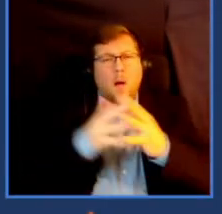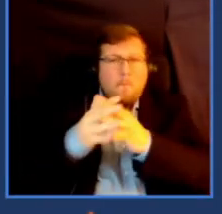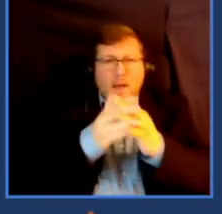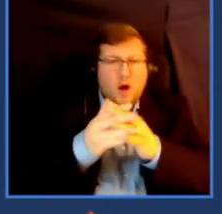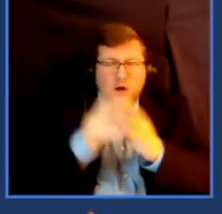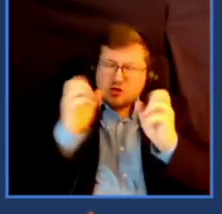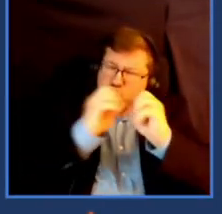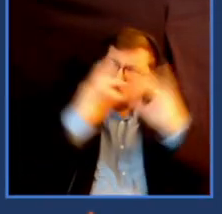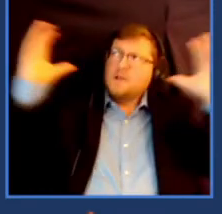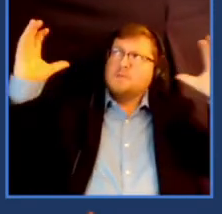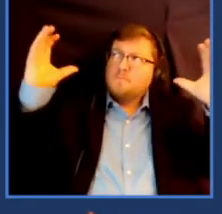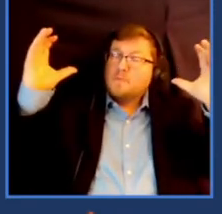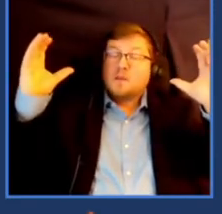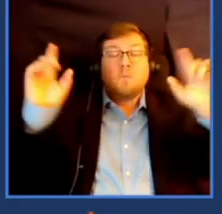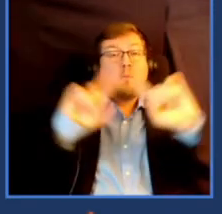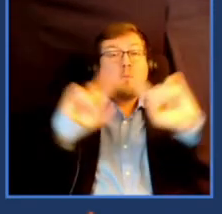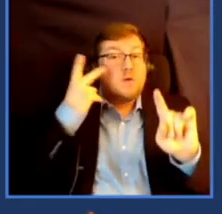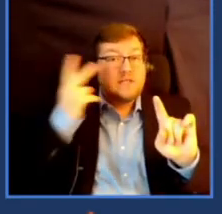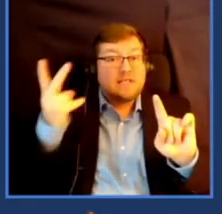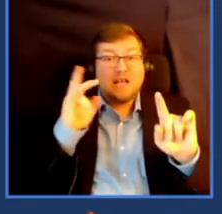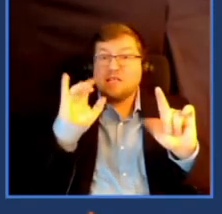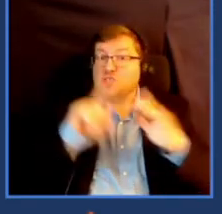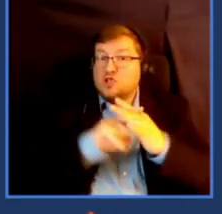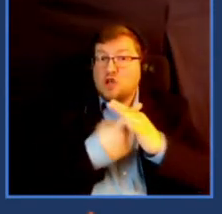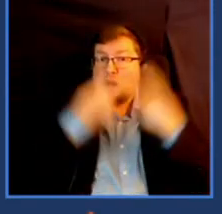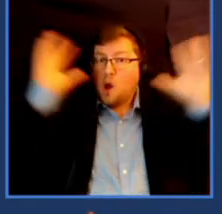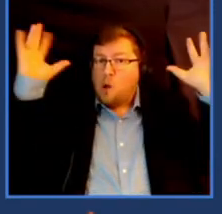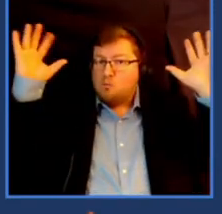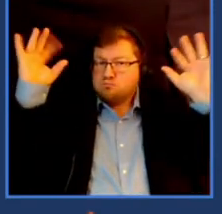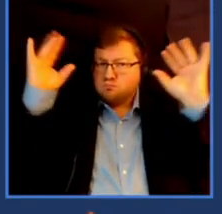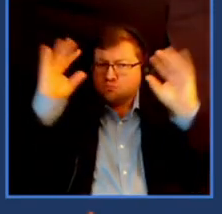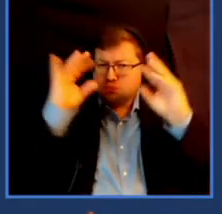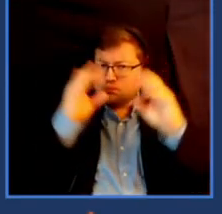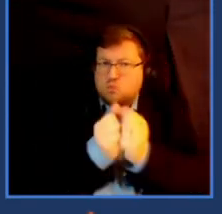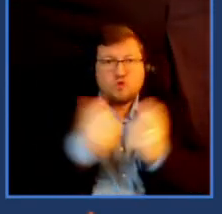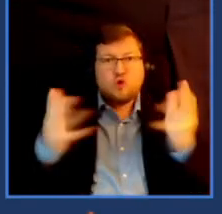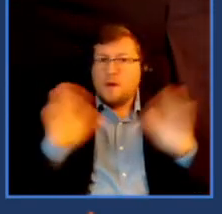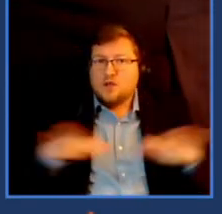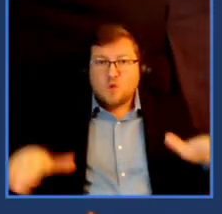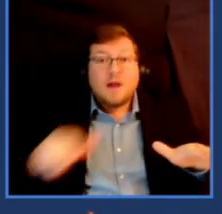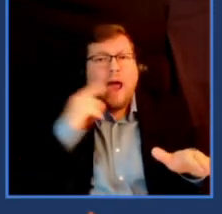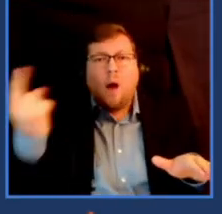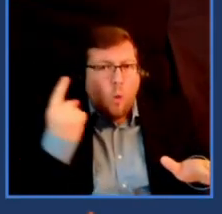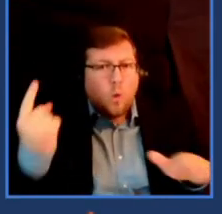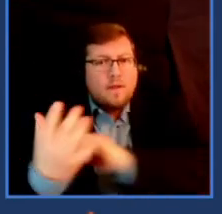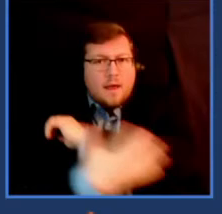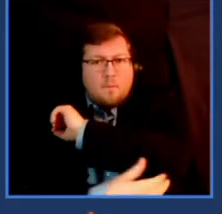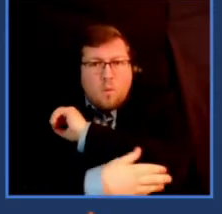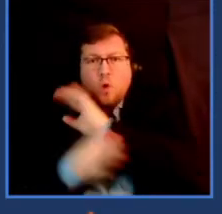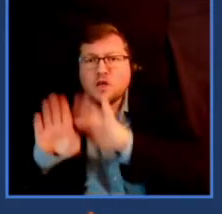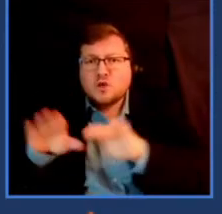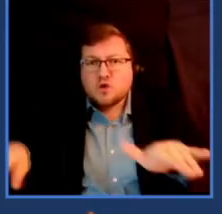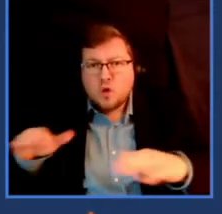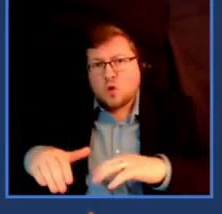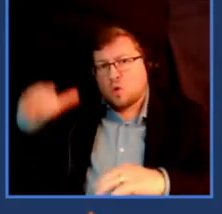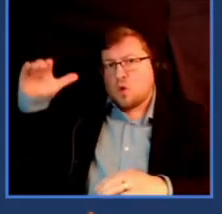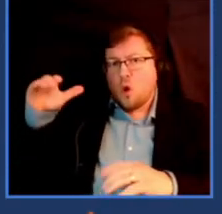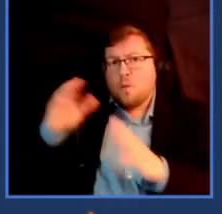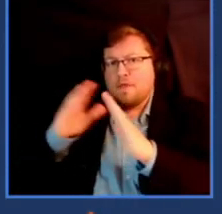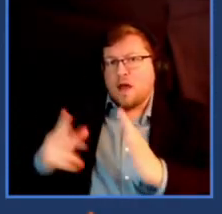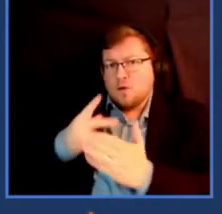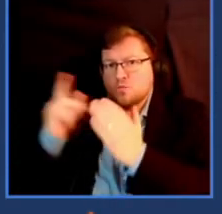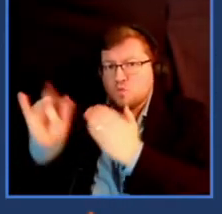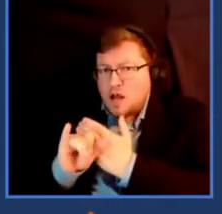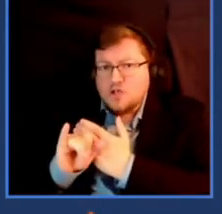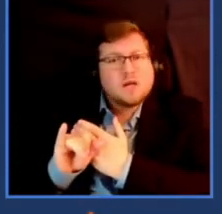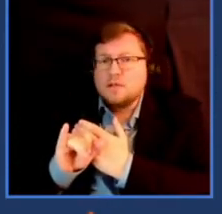it is slipping away from too many of our children, not just poor children growing up in the housing projects of Atlanta or Savannah, but